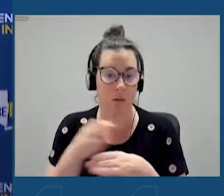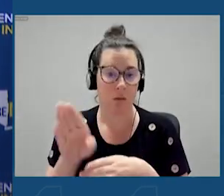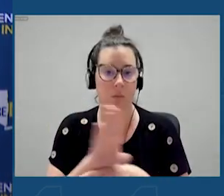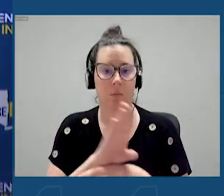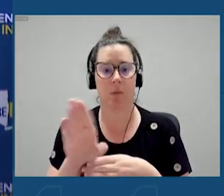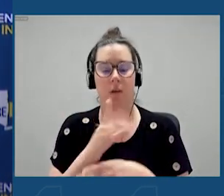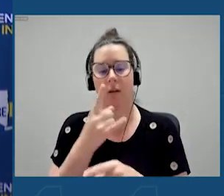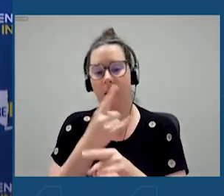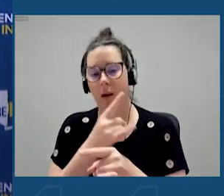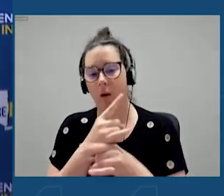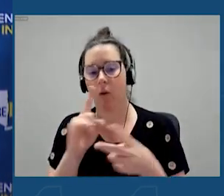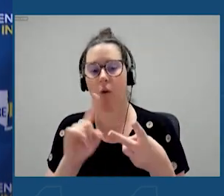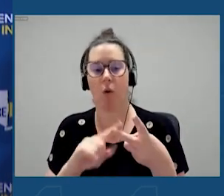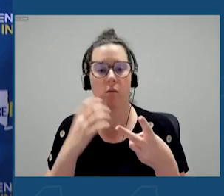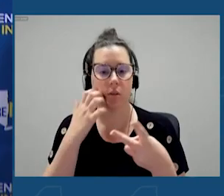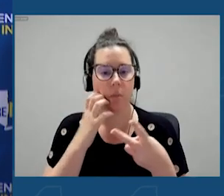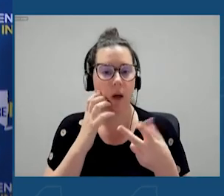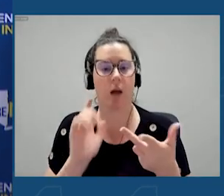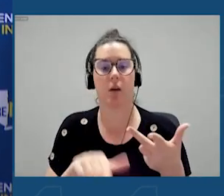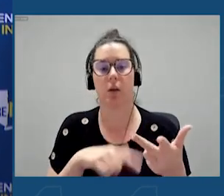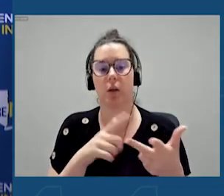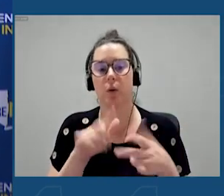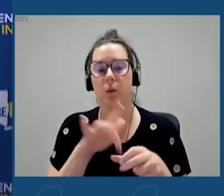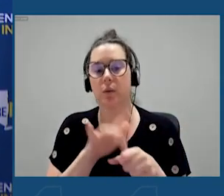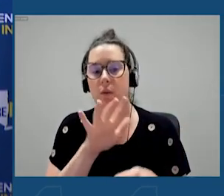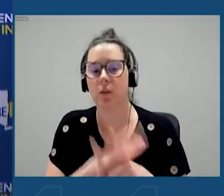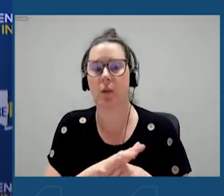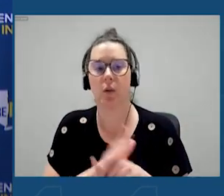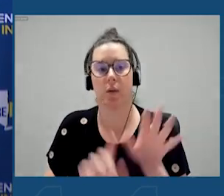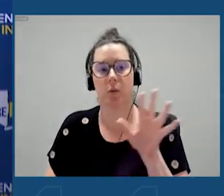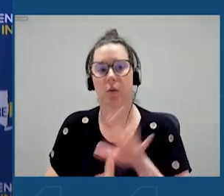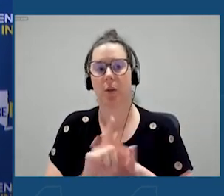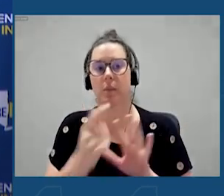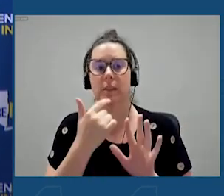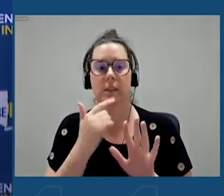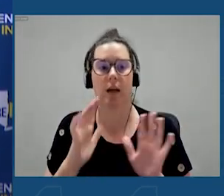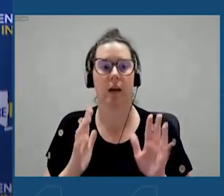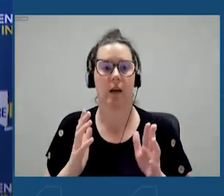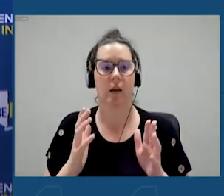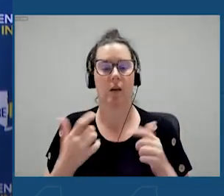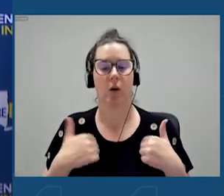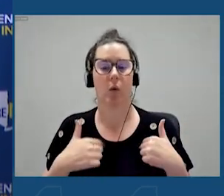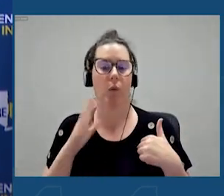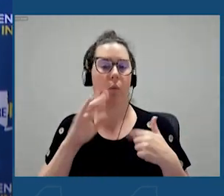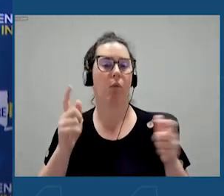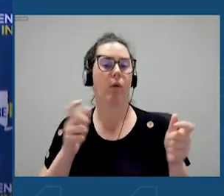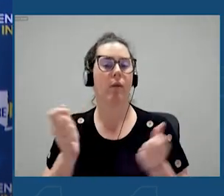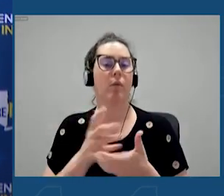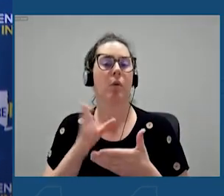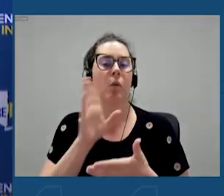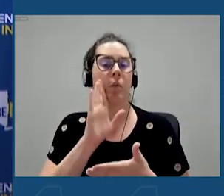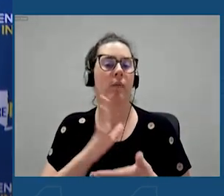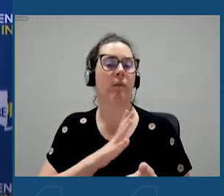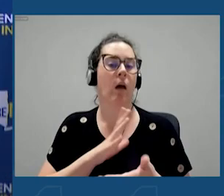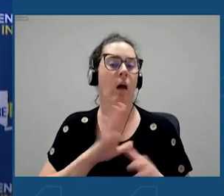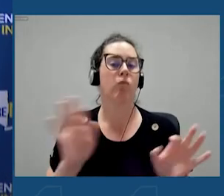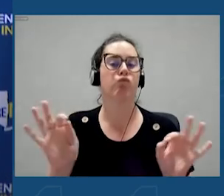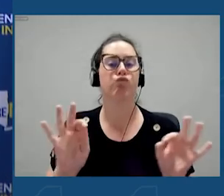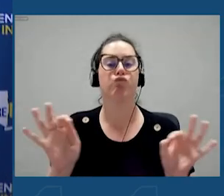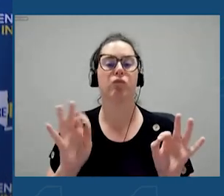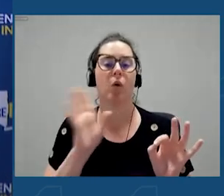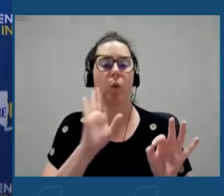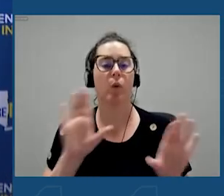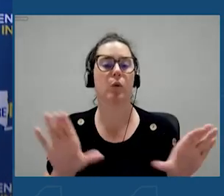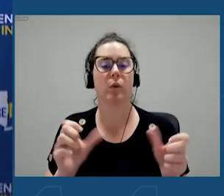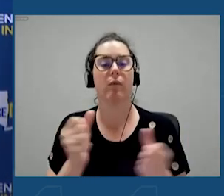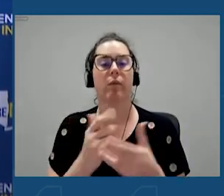alcohol, tobacco, soda, who would just show up and say, just let us run it all. It'll be fine. We'll just do it all. It'll